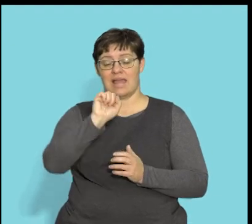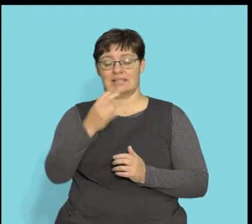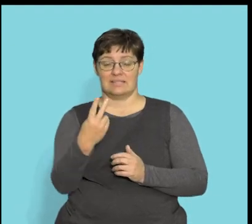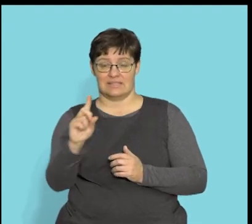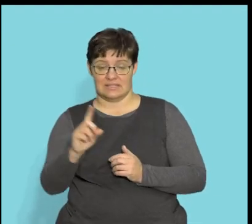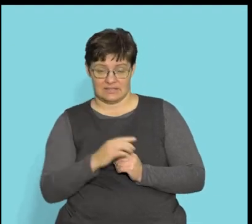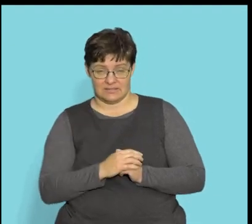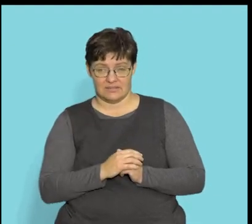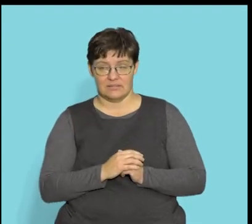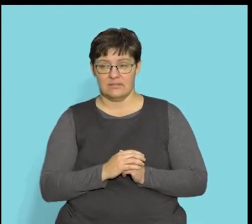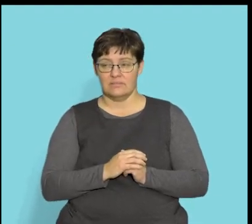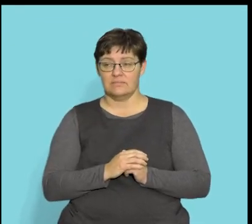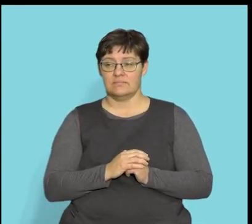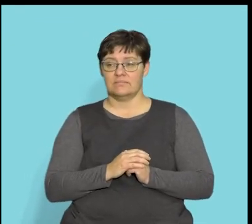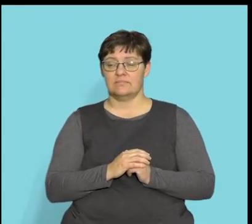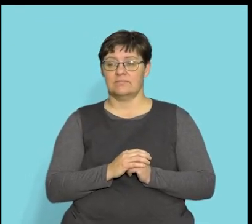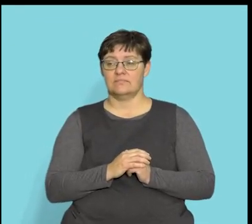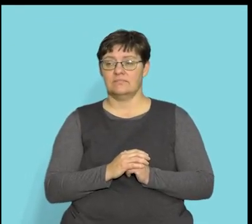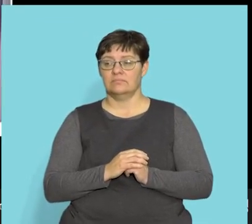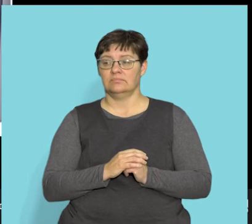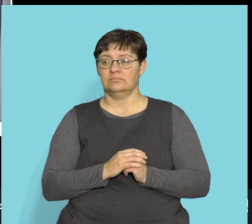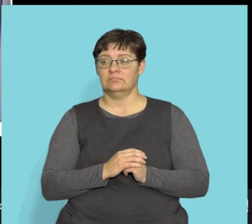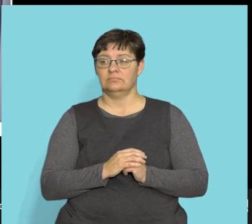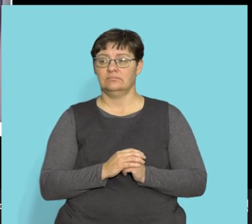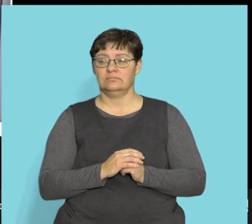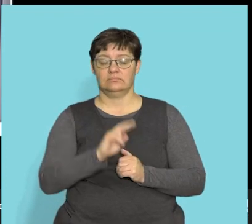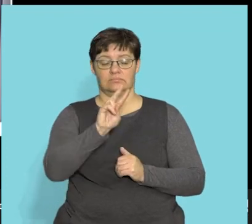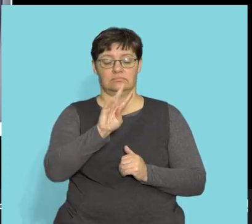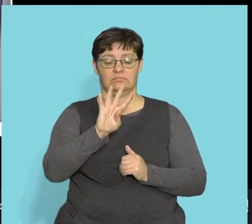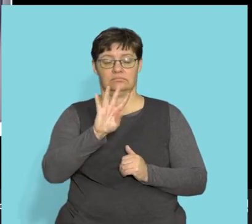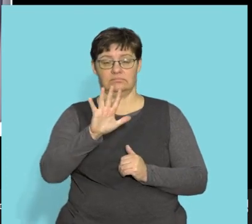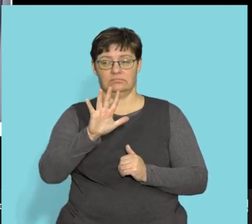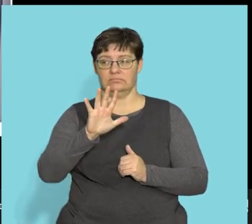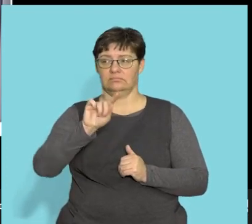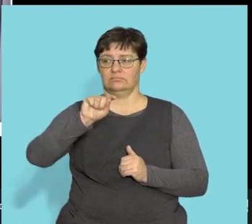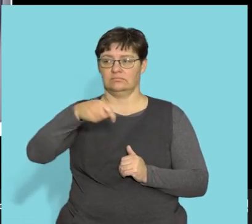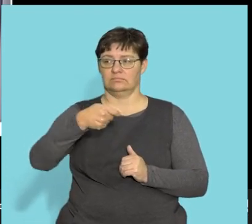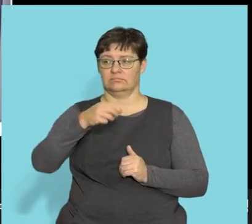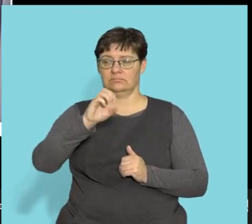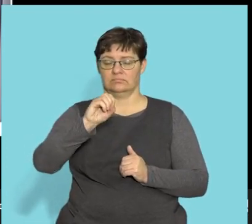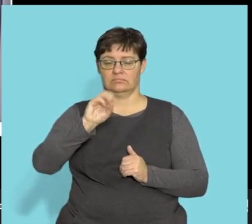And if I simplify this to the second decimal place, it's going to give me